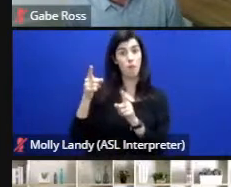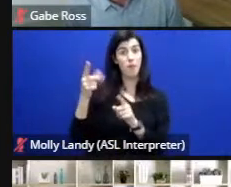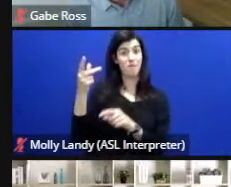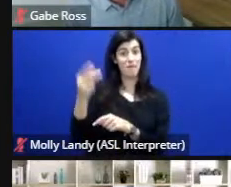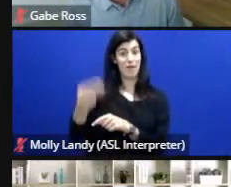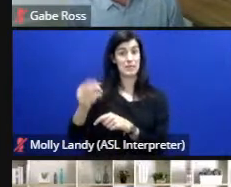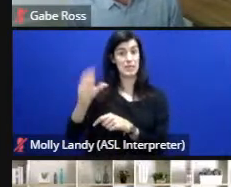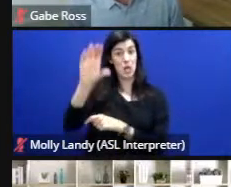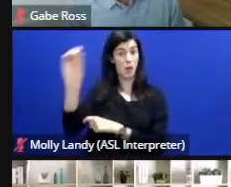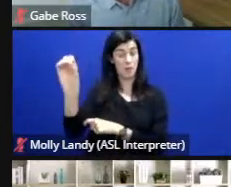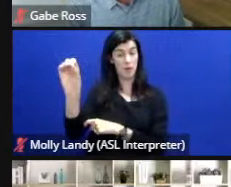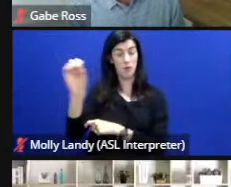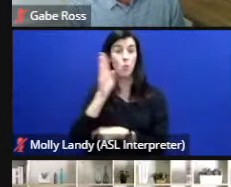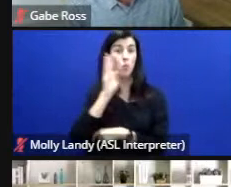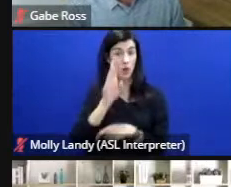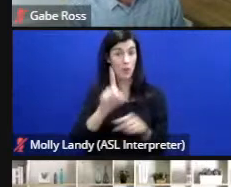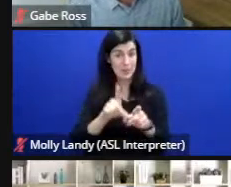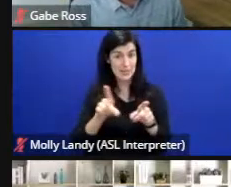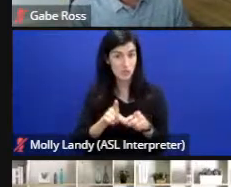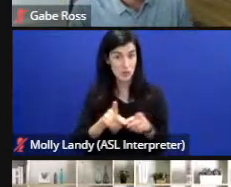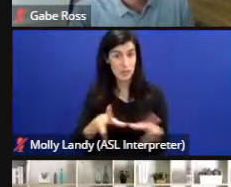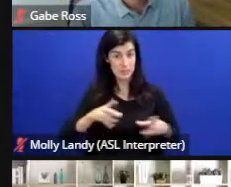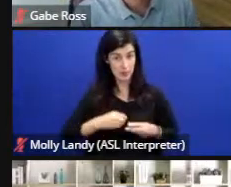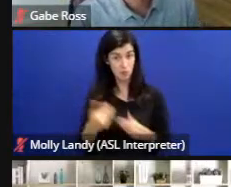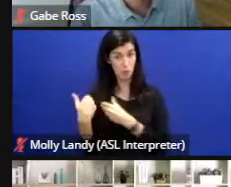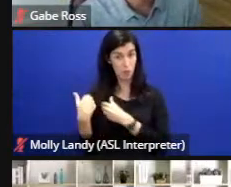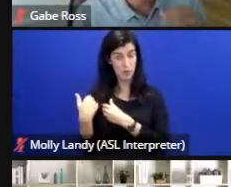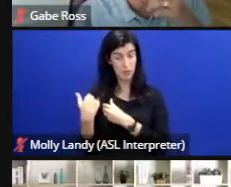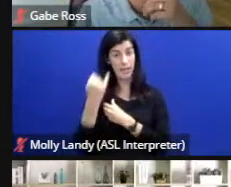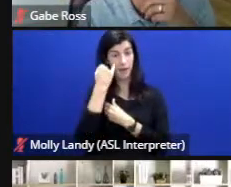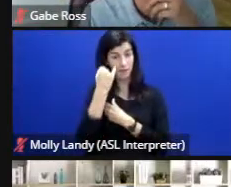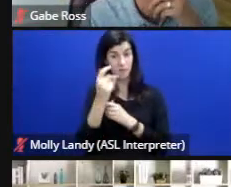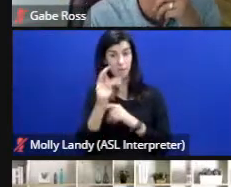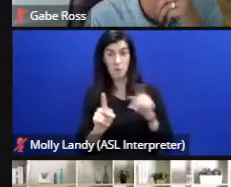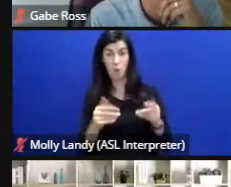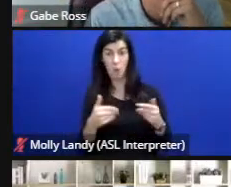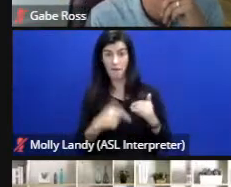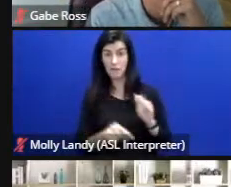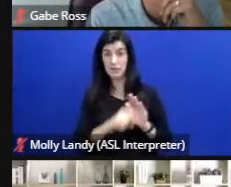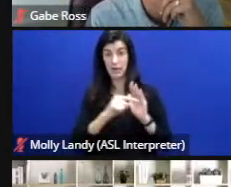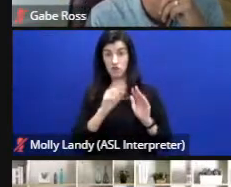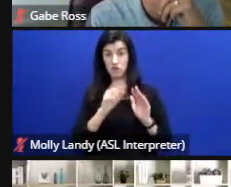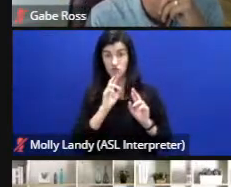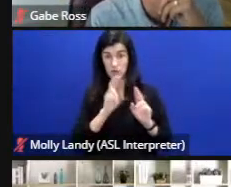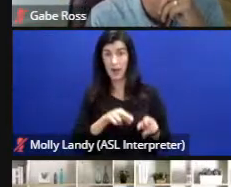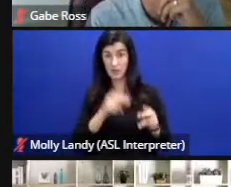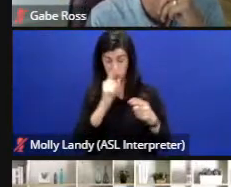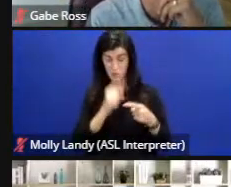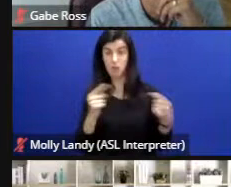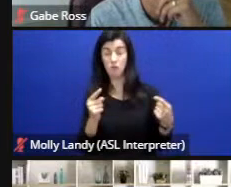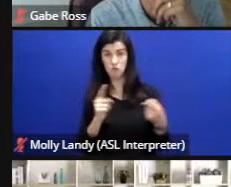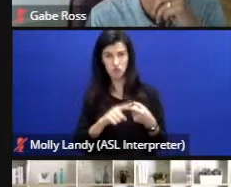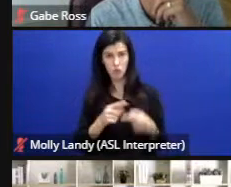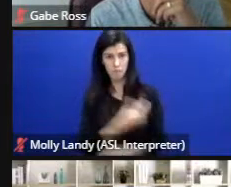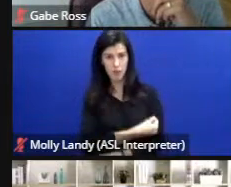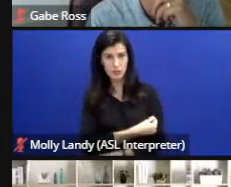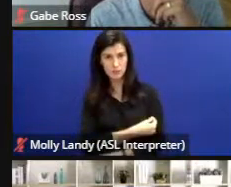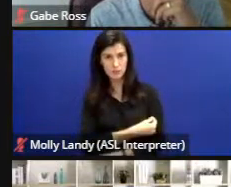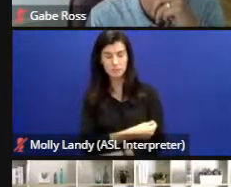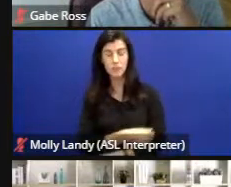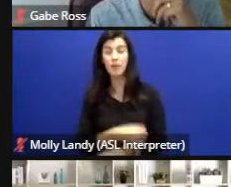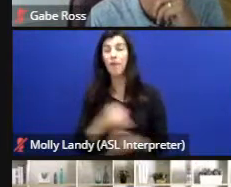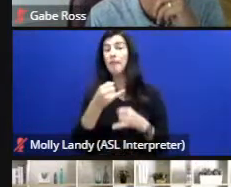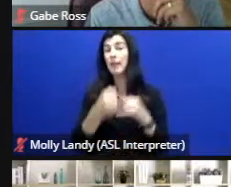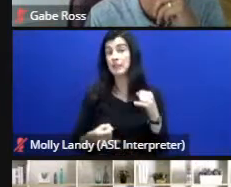accept responsibility if there is negative reactions to the vaccine? And lastly, heart disease runs in my family.